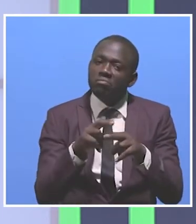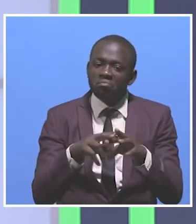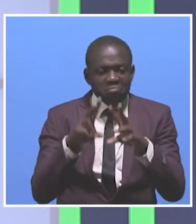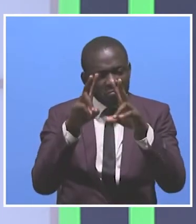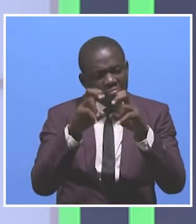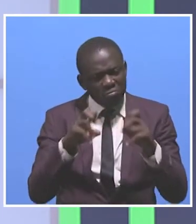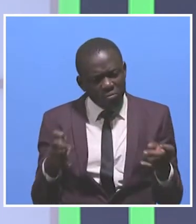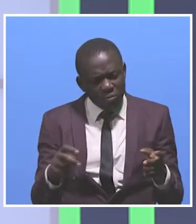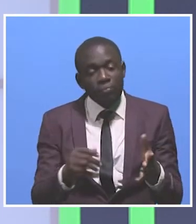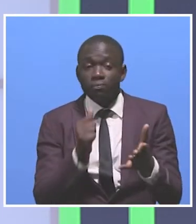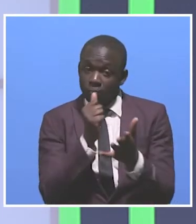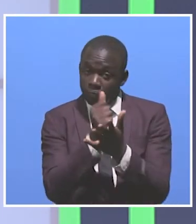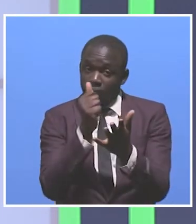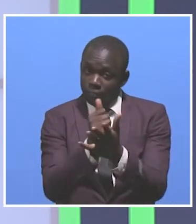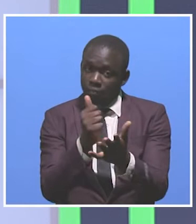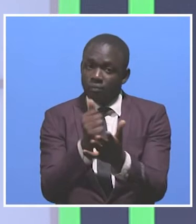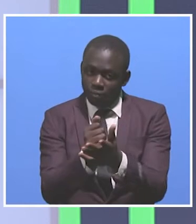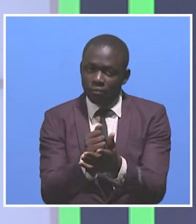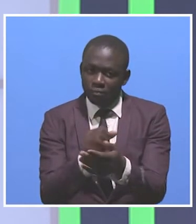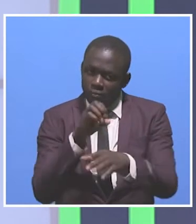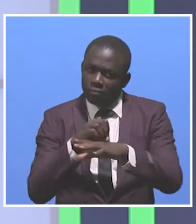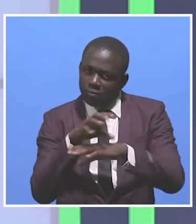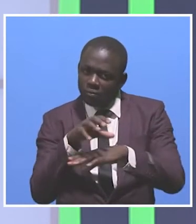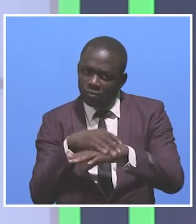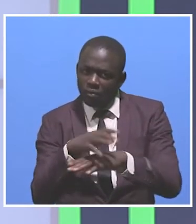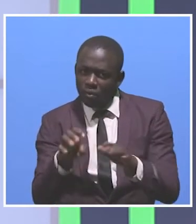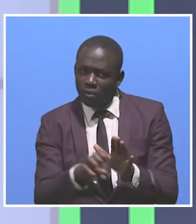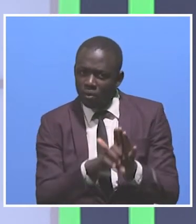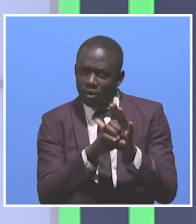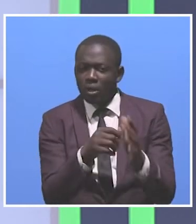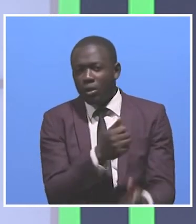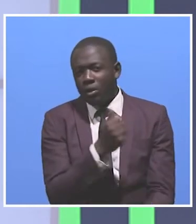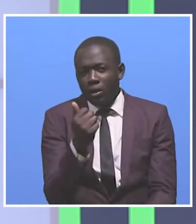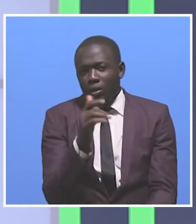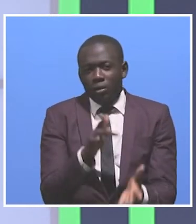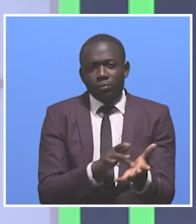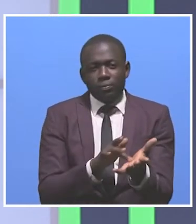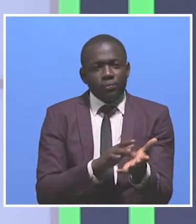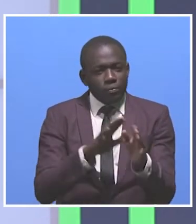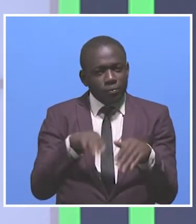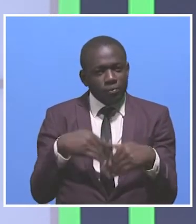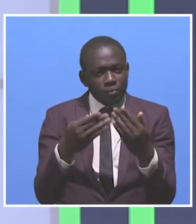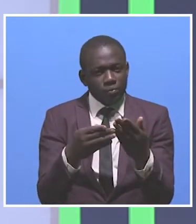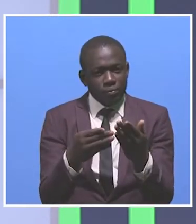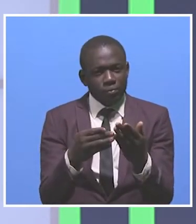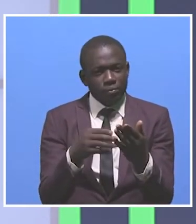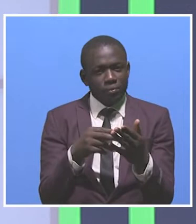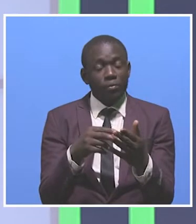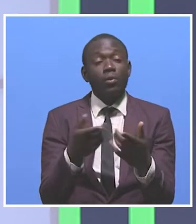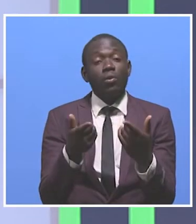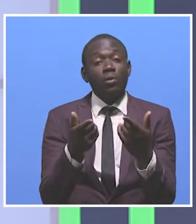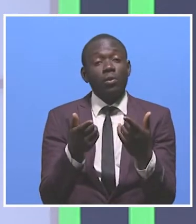you one by one. For example, there are other medications we give that reduce the risk